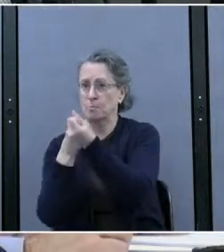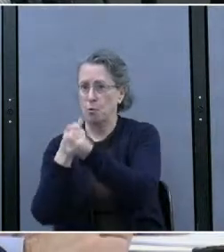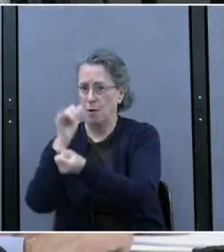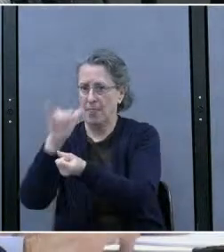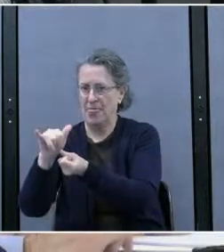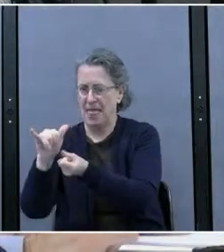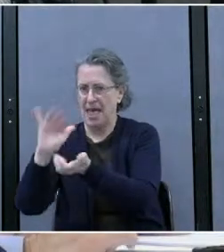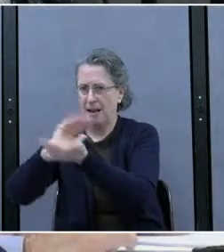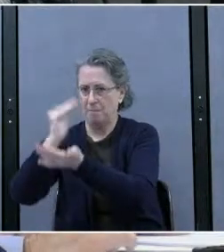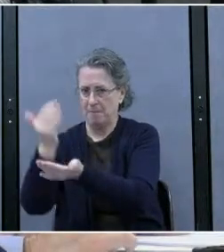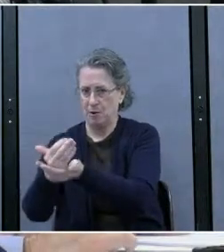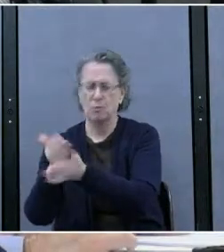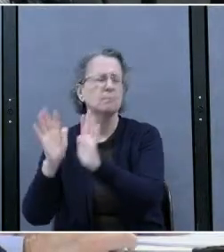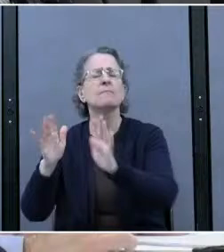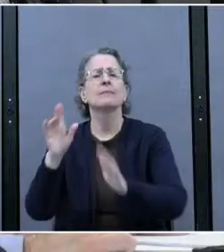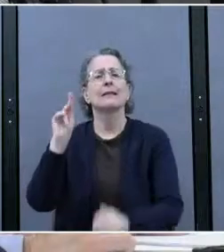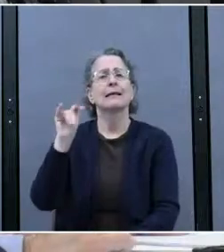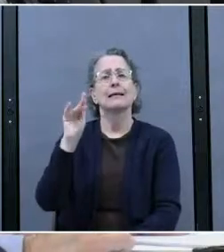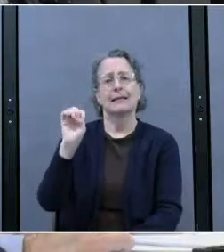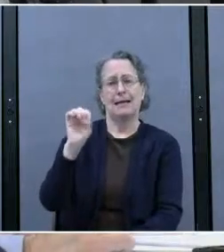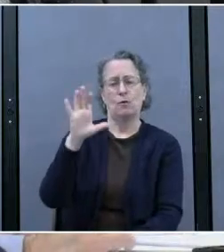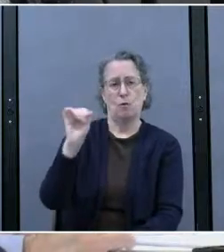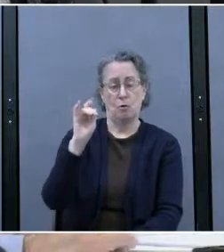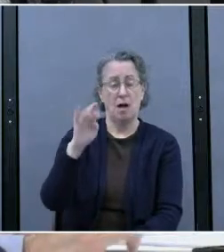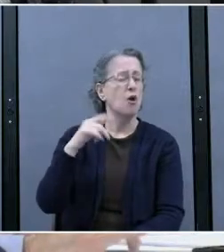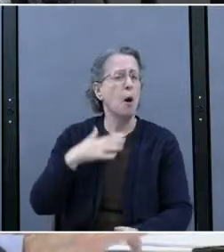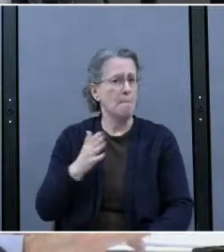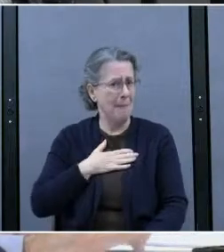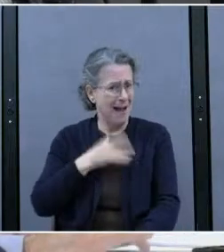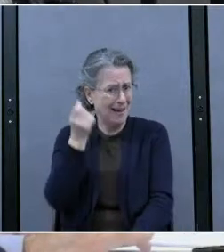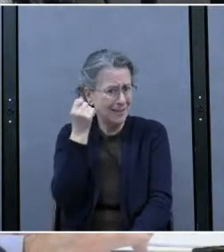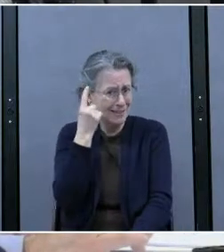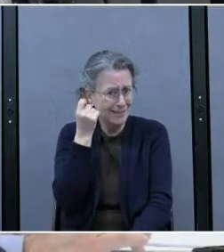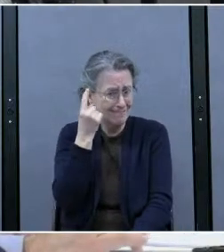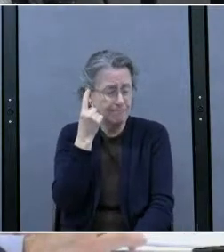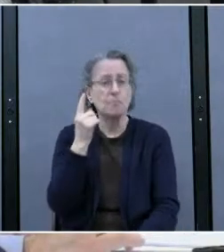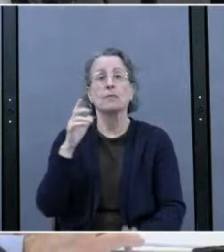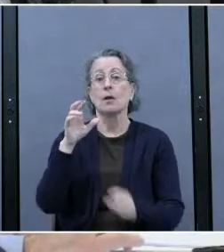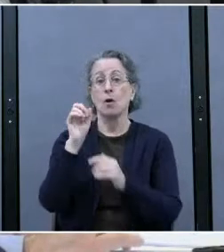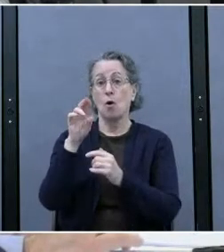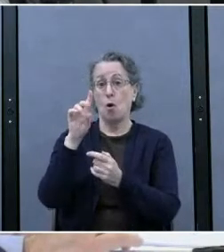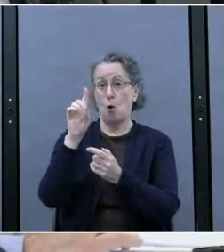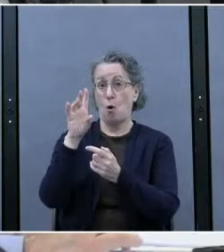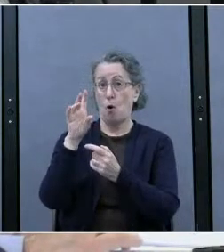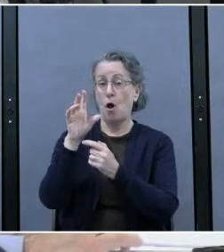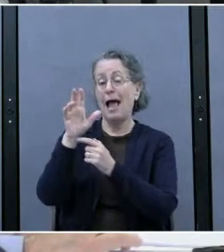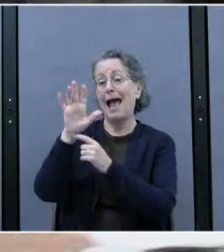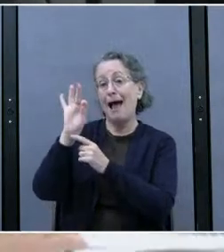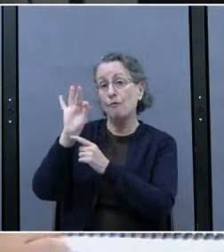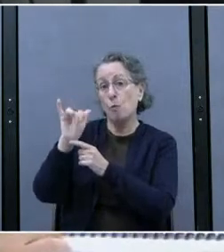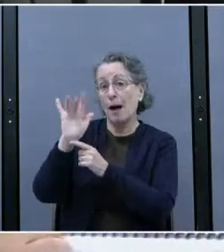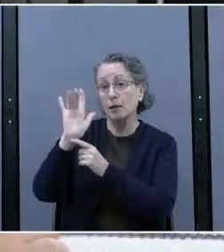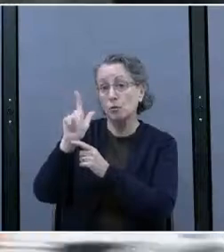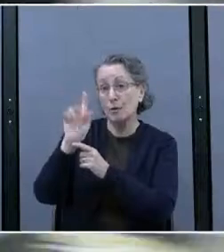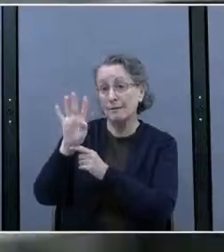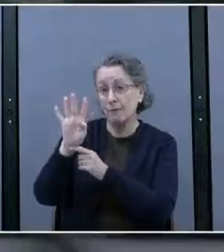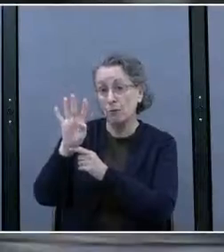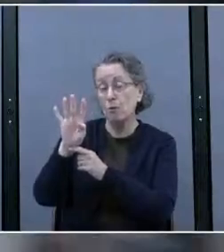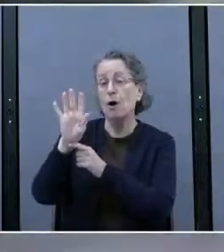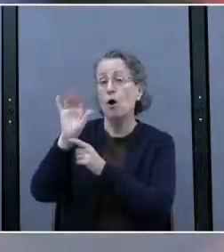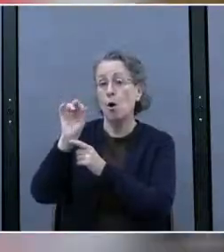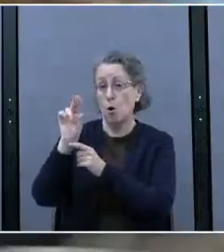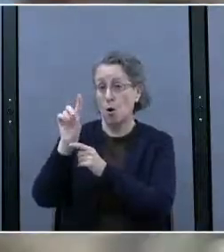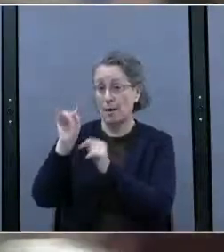O'Connor, I thought the understanding is that in the audit for FY24, we end the year